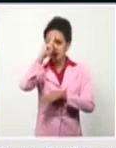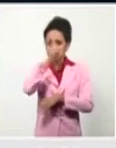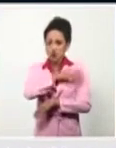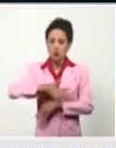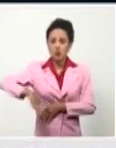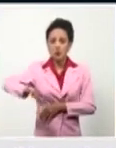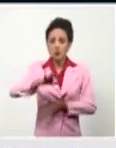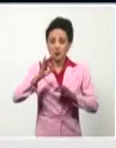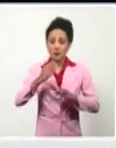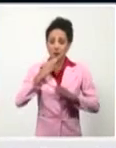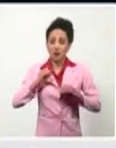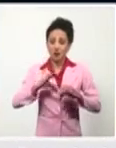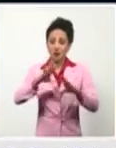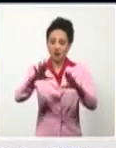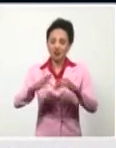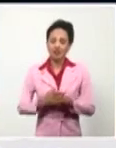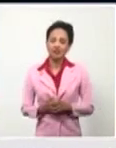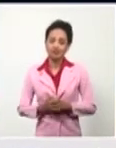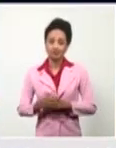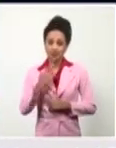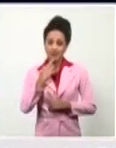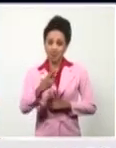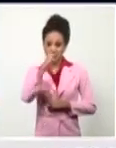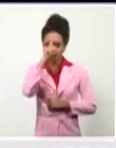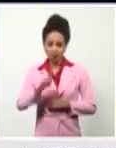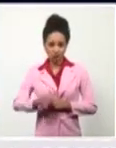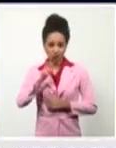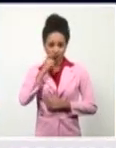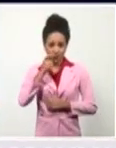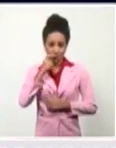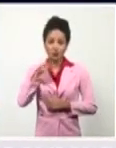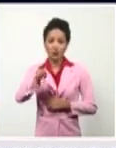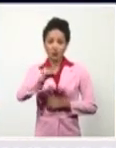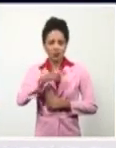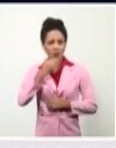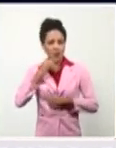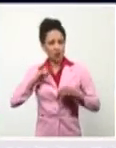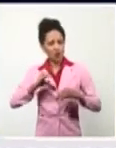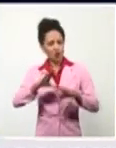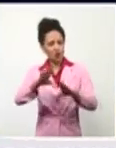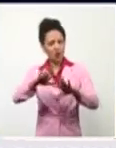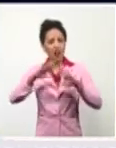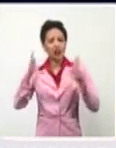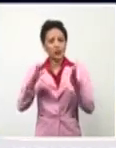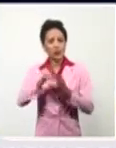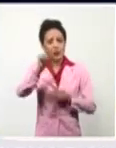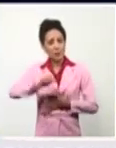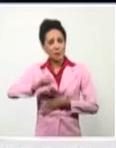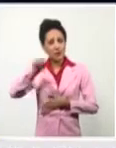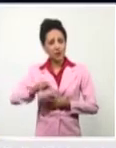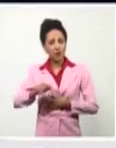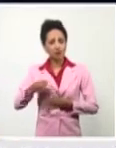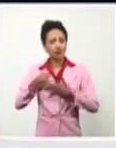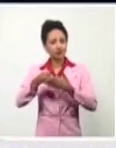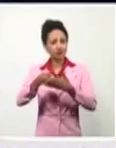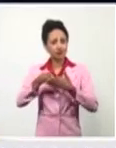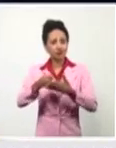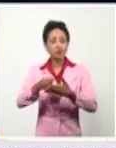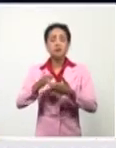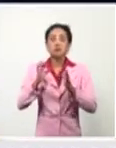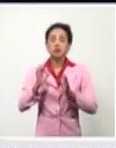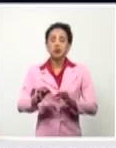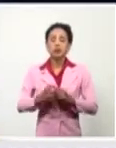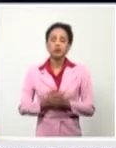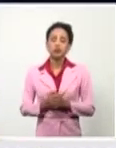Good morning to you, to Raul, who is supporting us from the studio, and to all the people who tune in